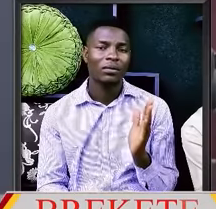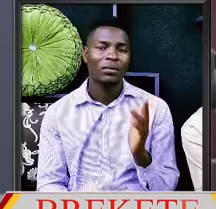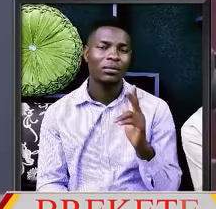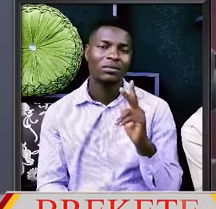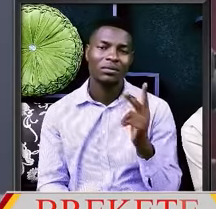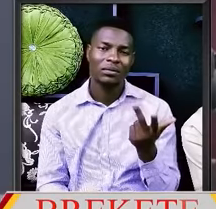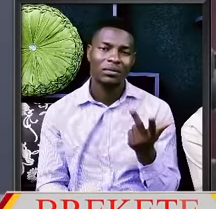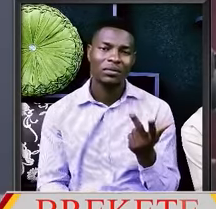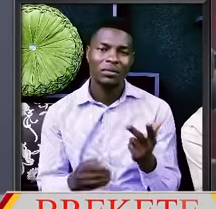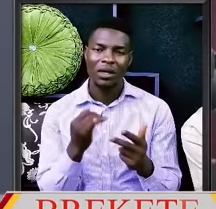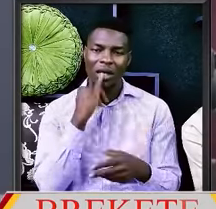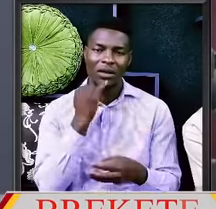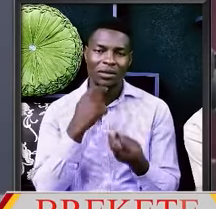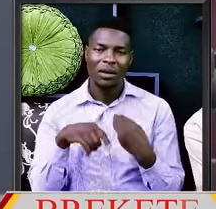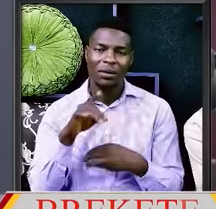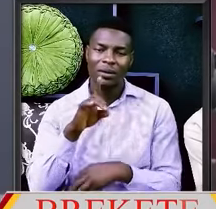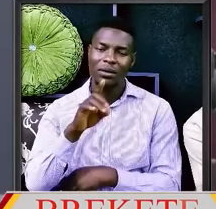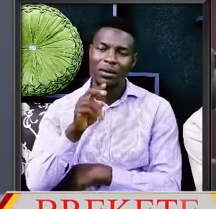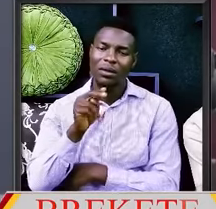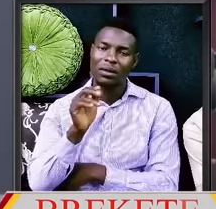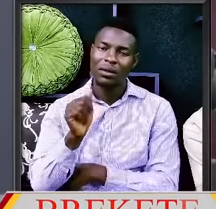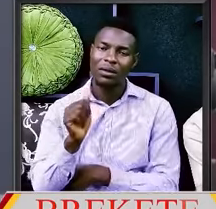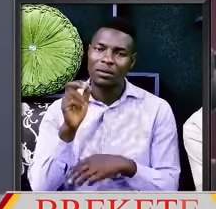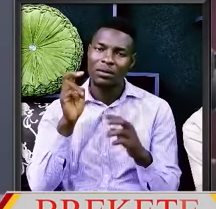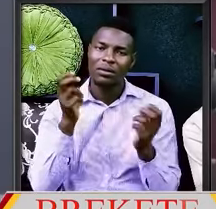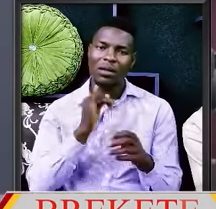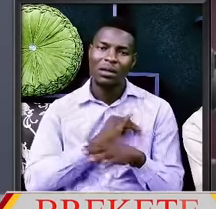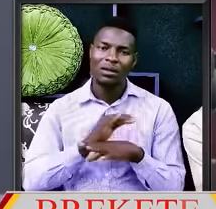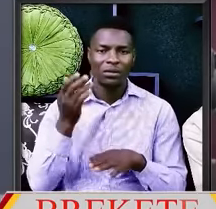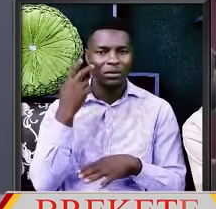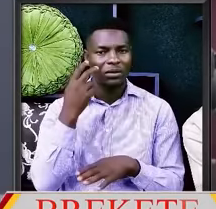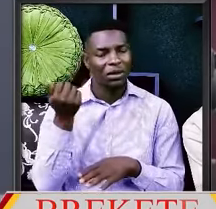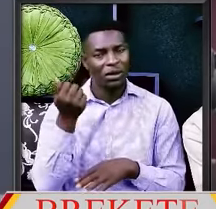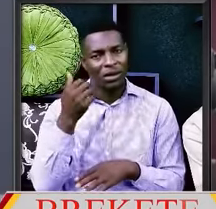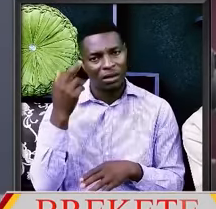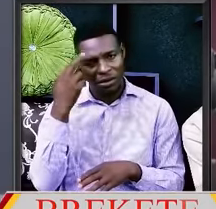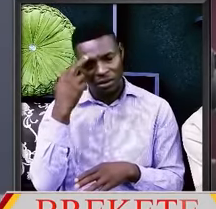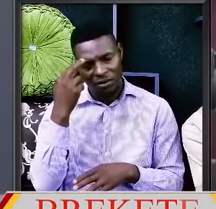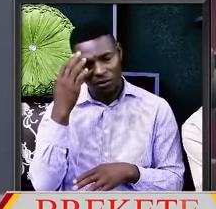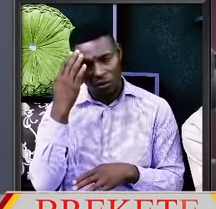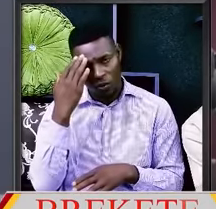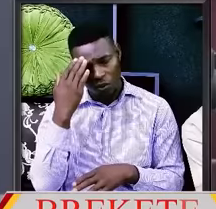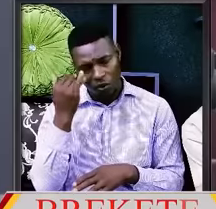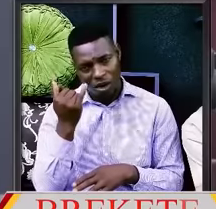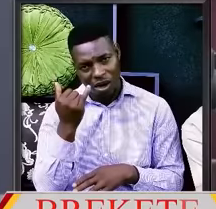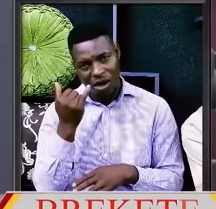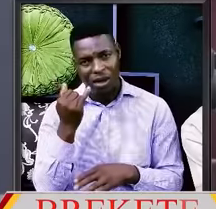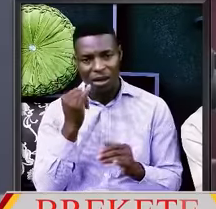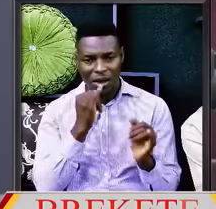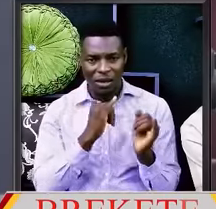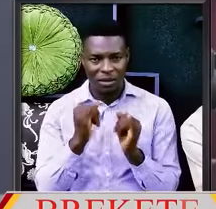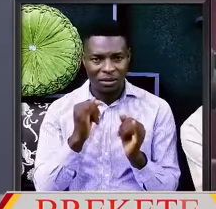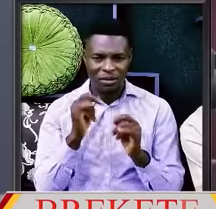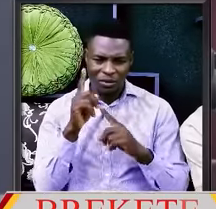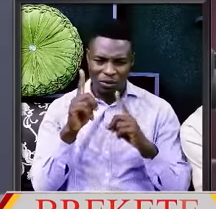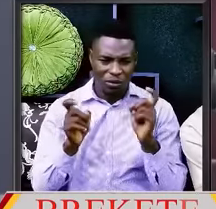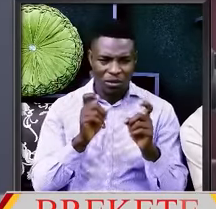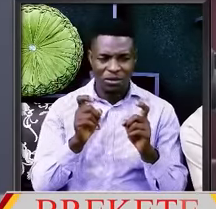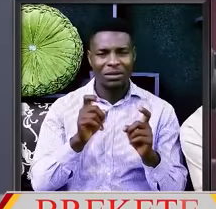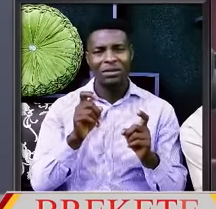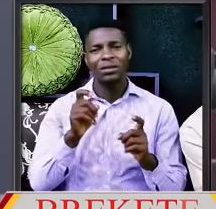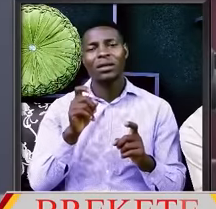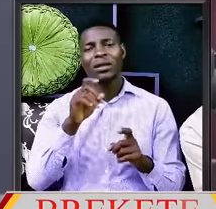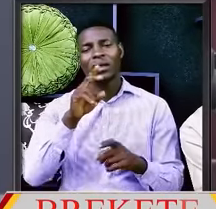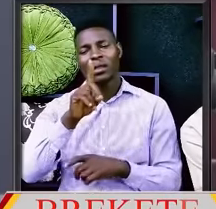The other one is about the DNA issue. I don't see any reason why an individual would question the DNA of a